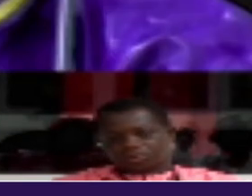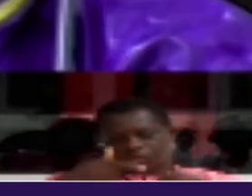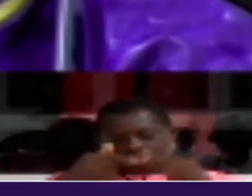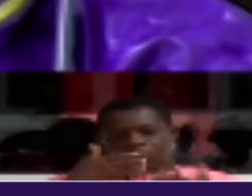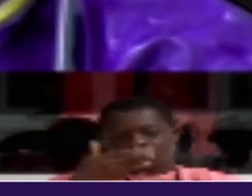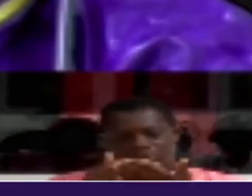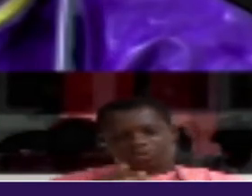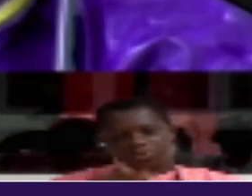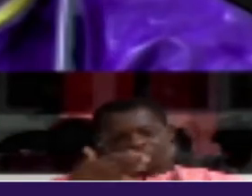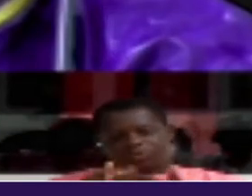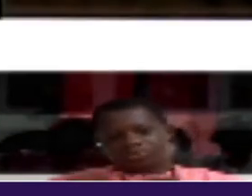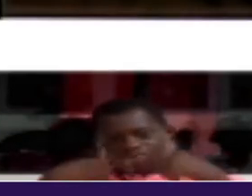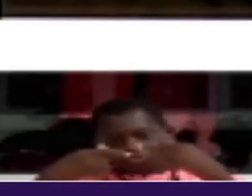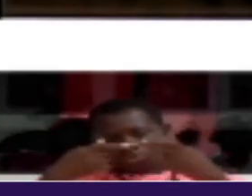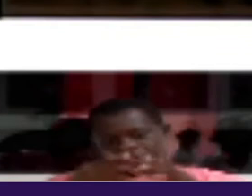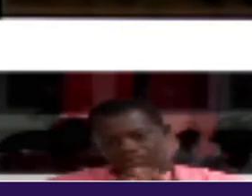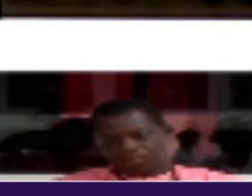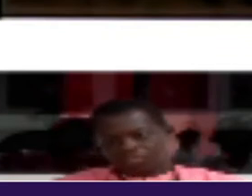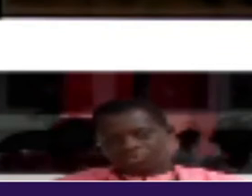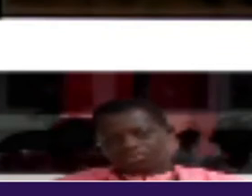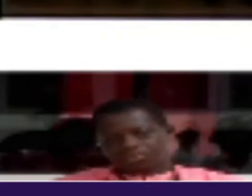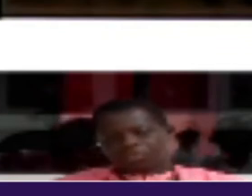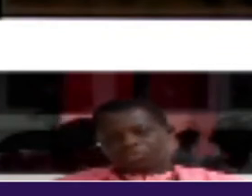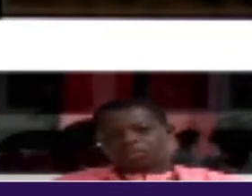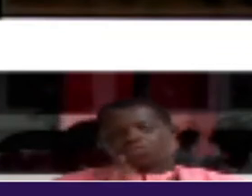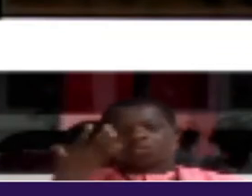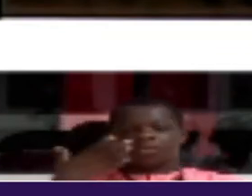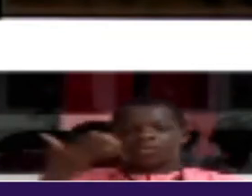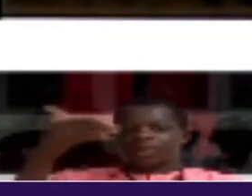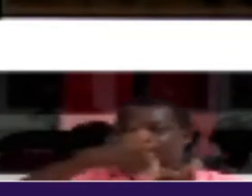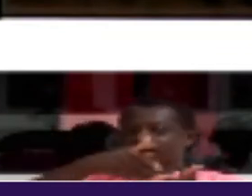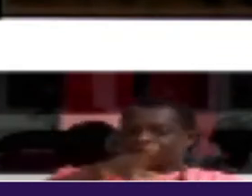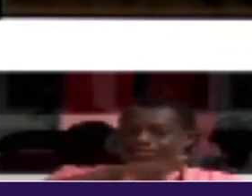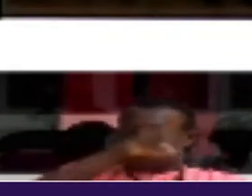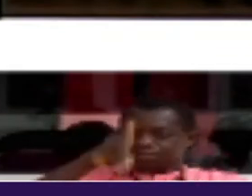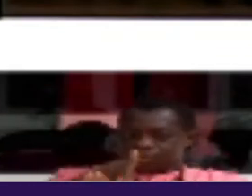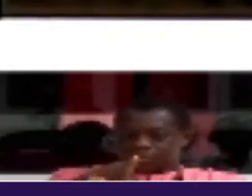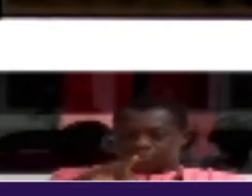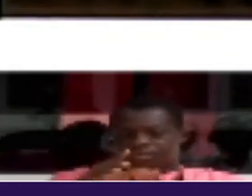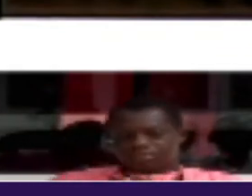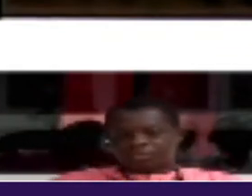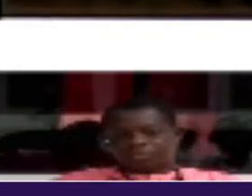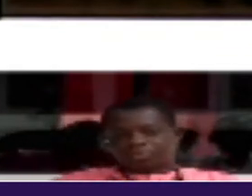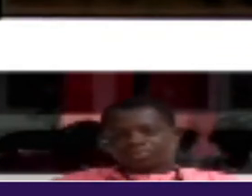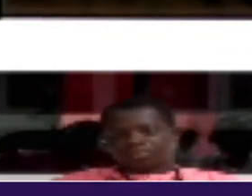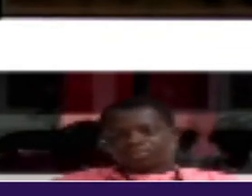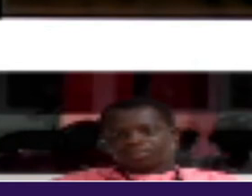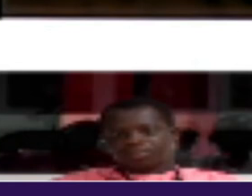Proceed, please. Please proceed. Please. When we reach at that place, then